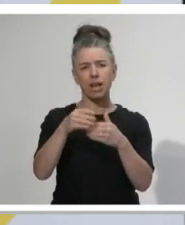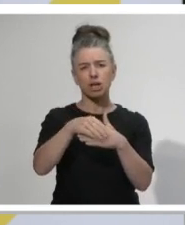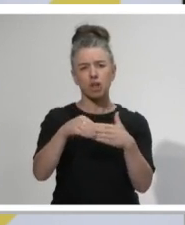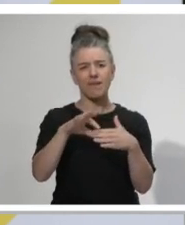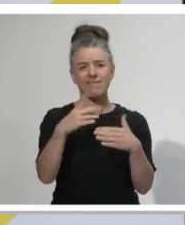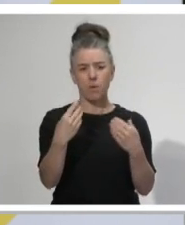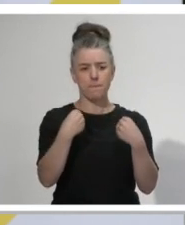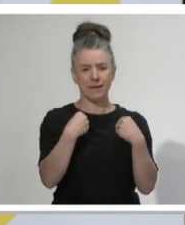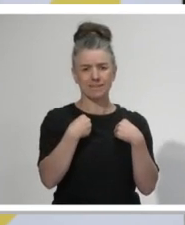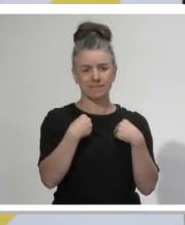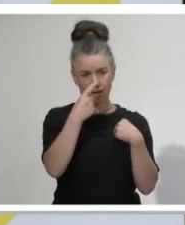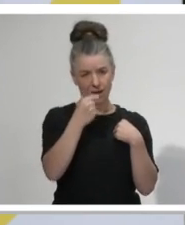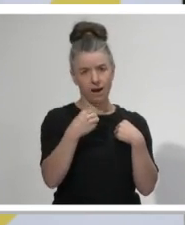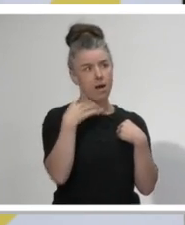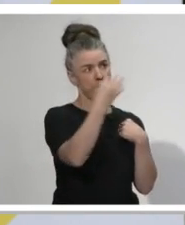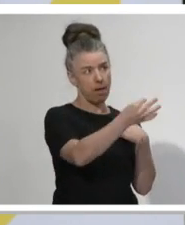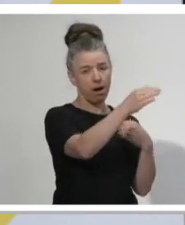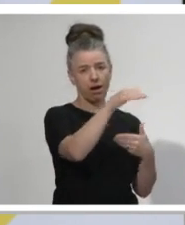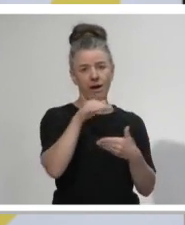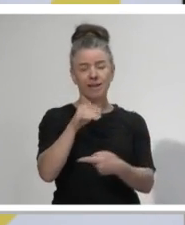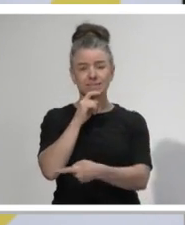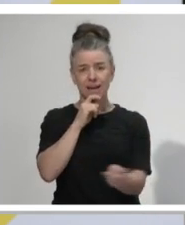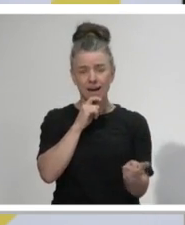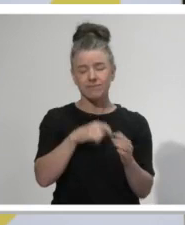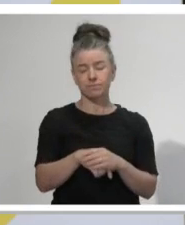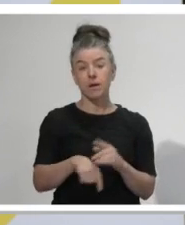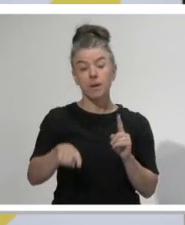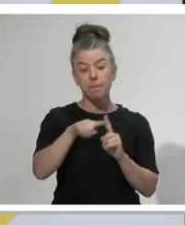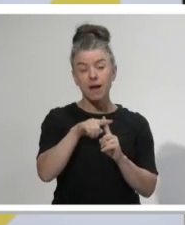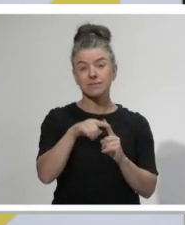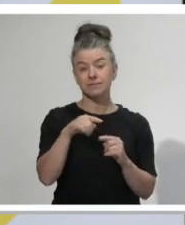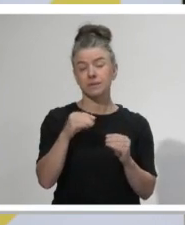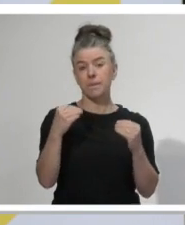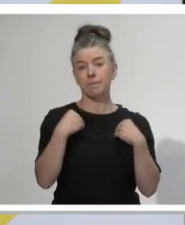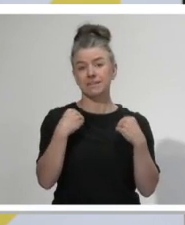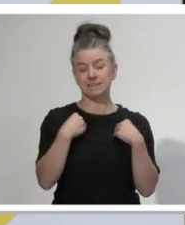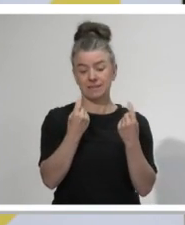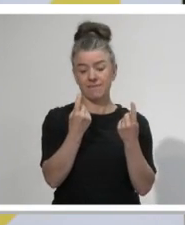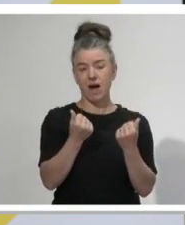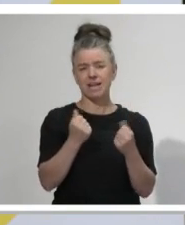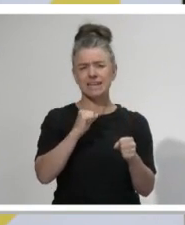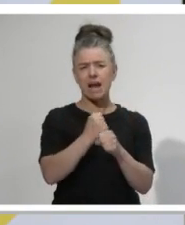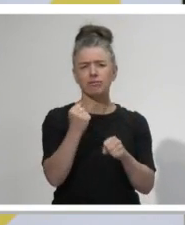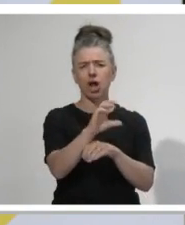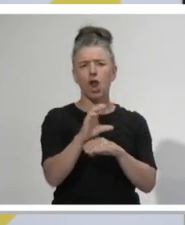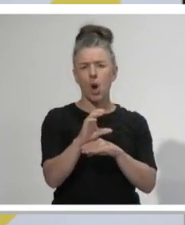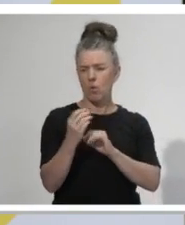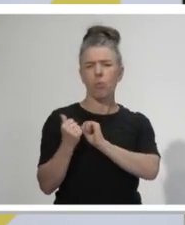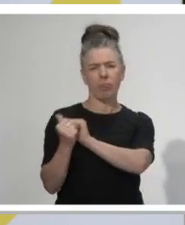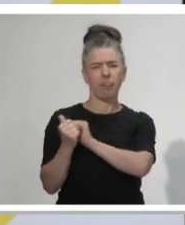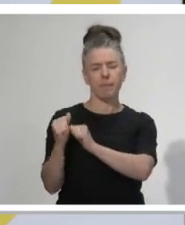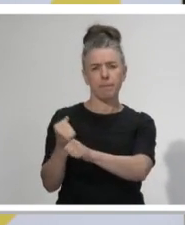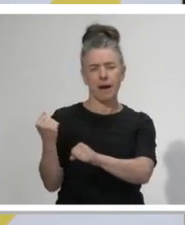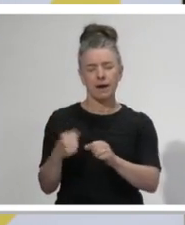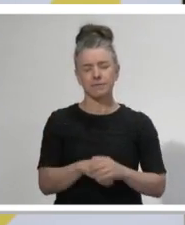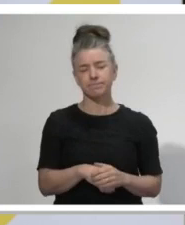large package of business tax support, and the business finance guarantee scheme that we're delivering in partnership with banks. We've also been making